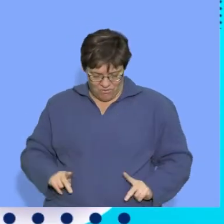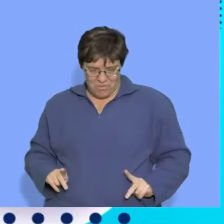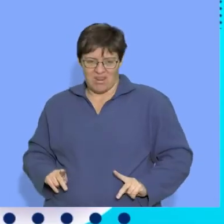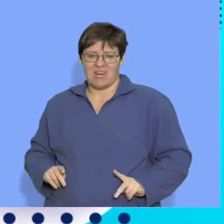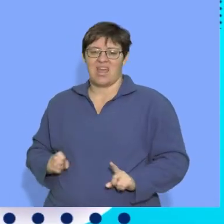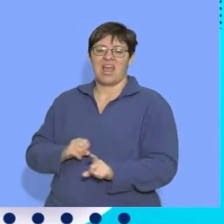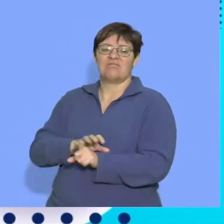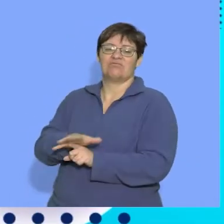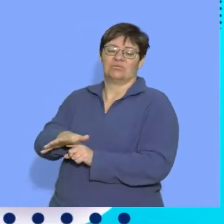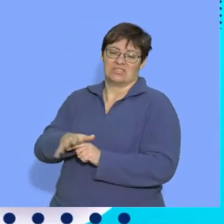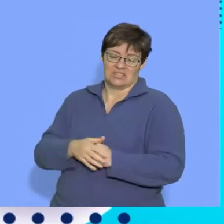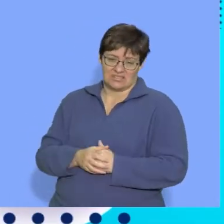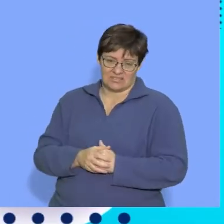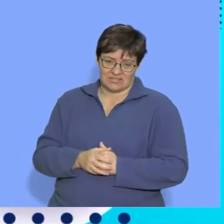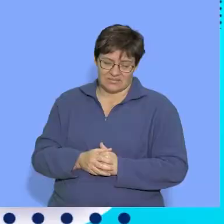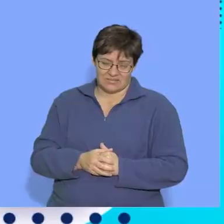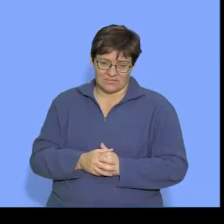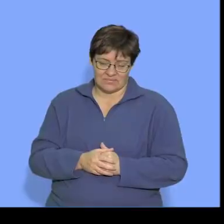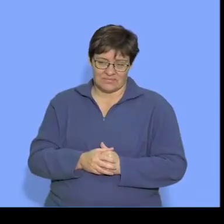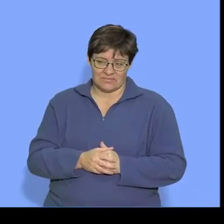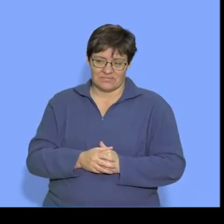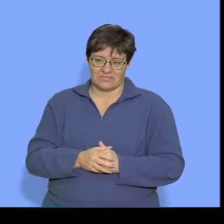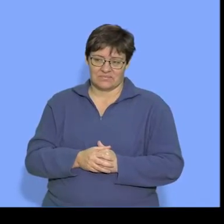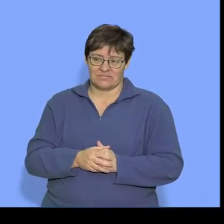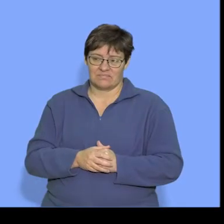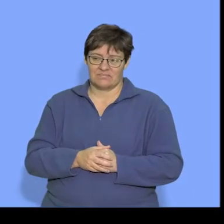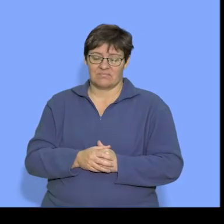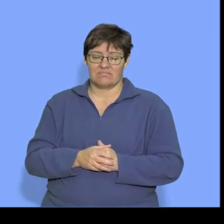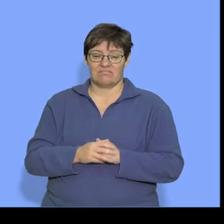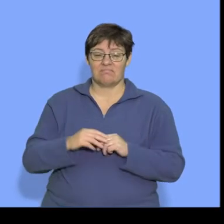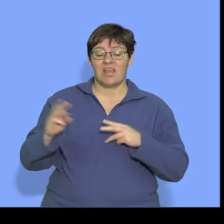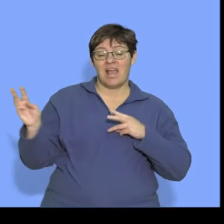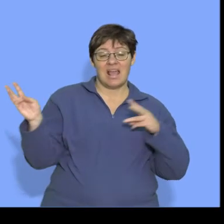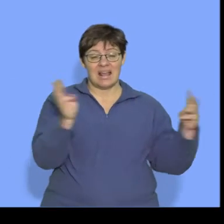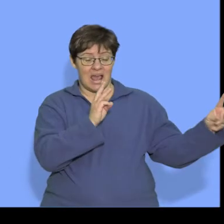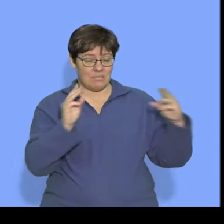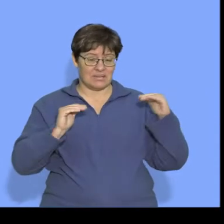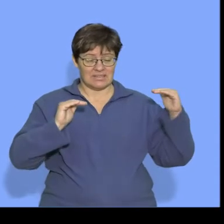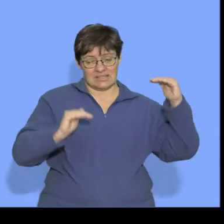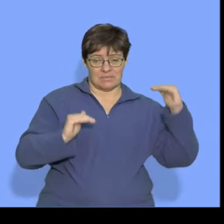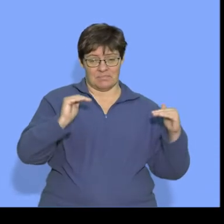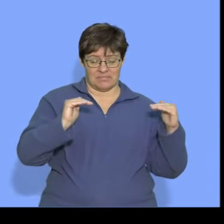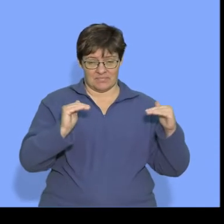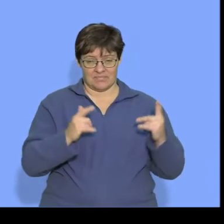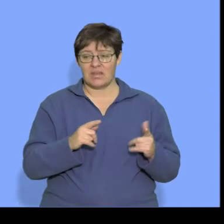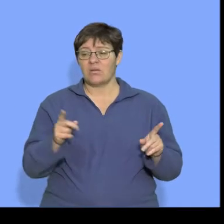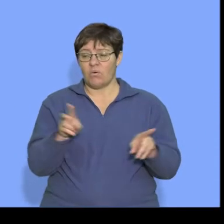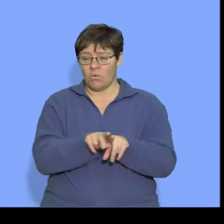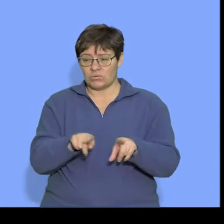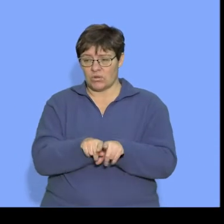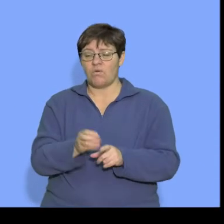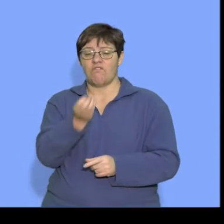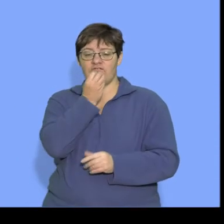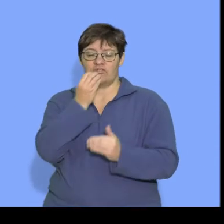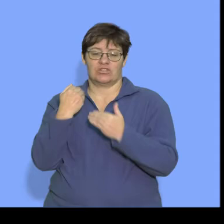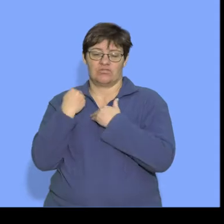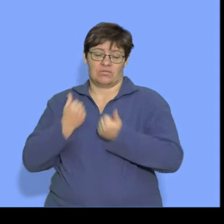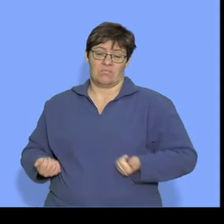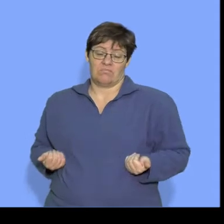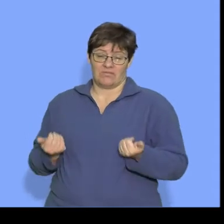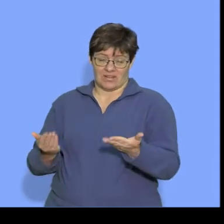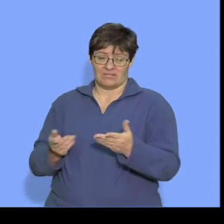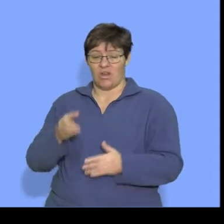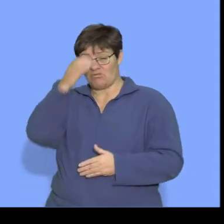as an impact of humans on the environment. Climate stabilization and the provision of food security are important